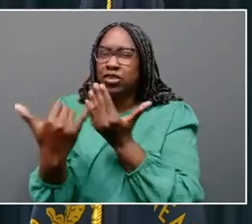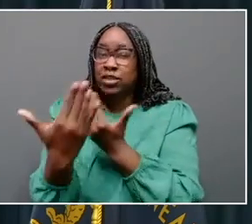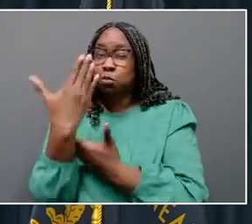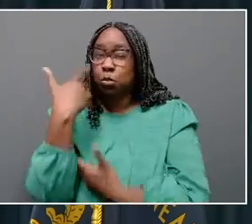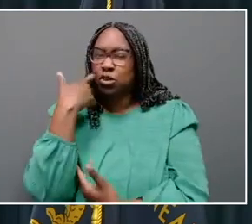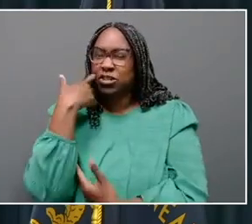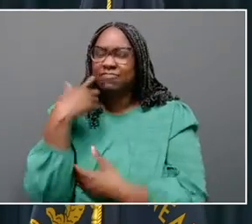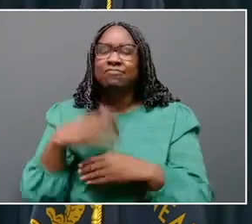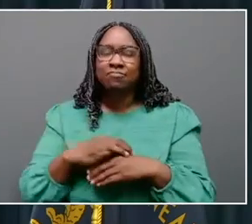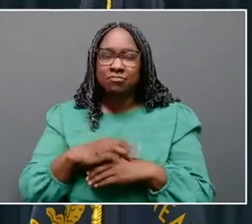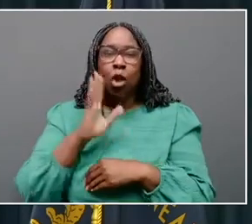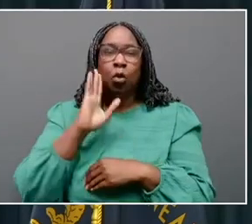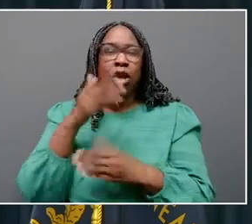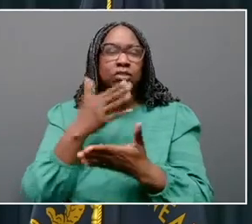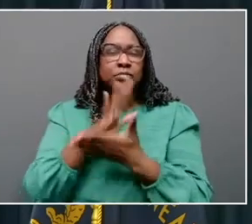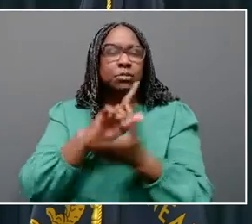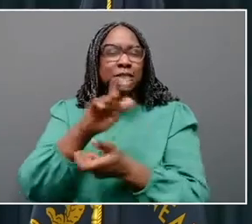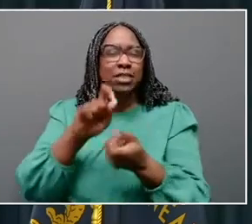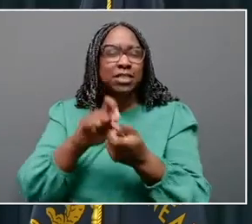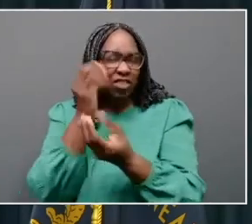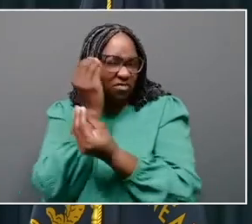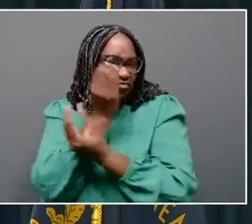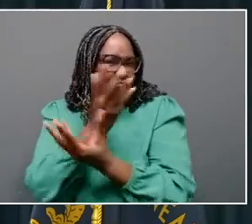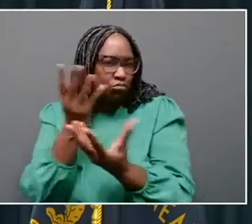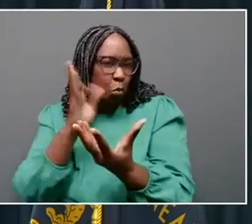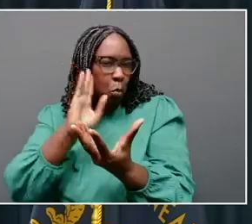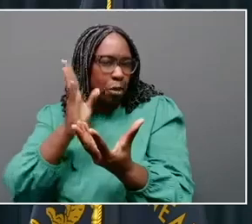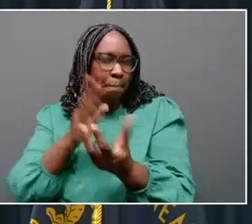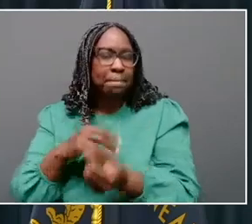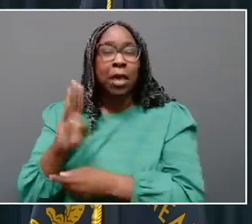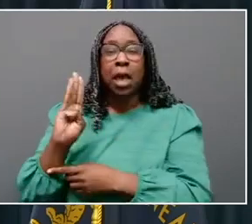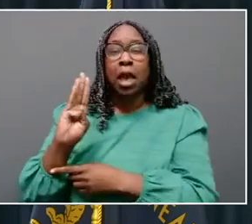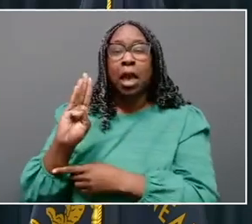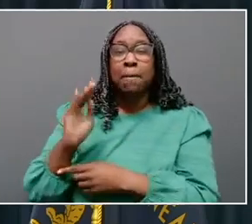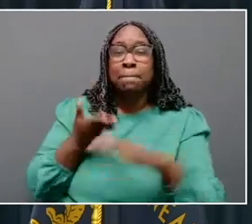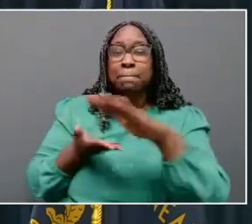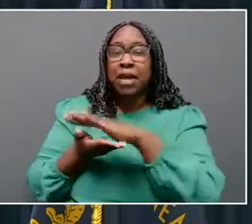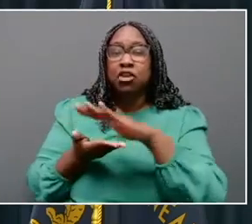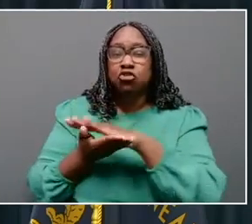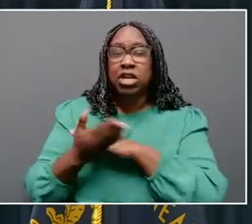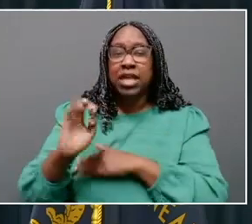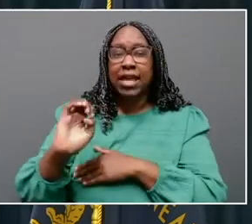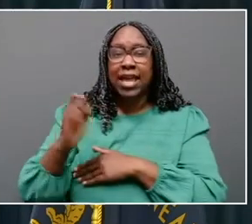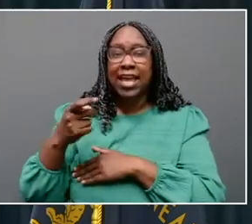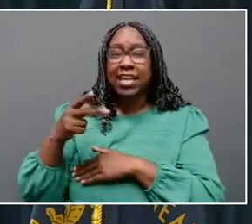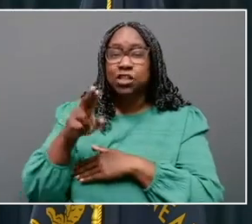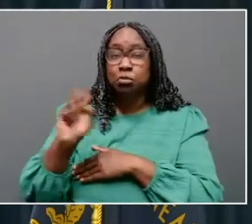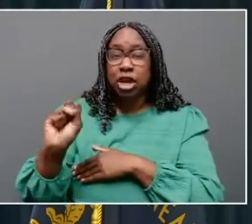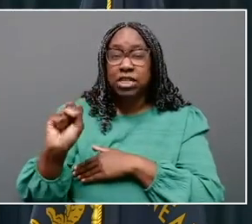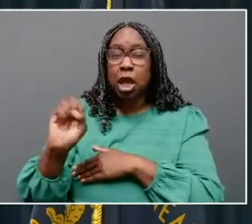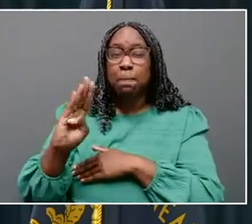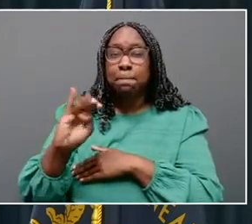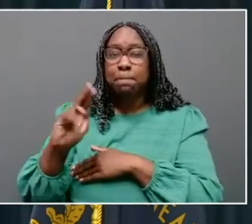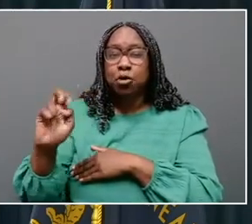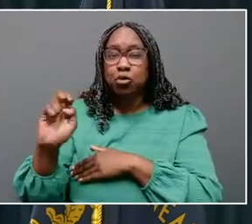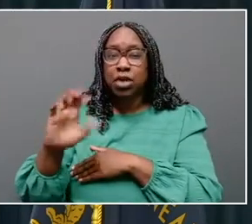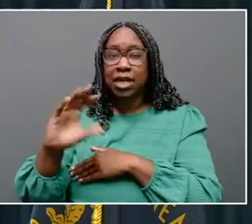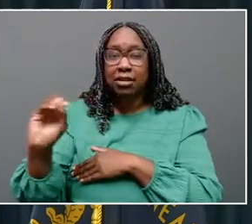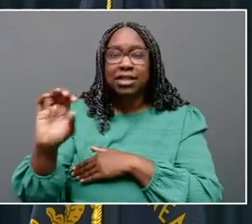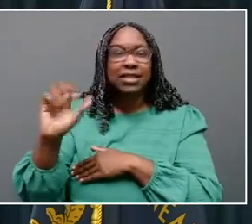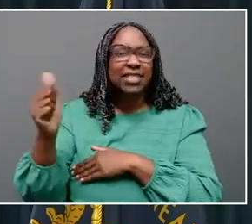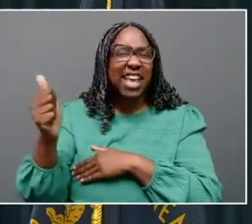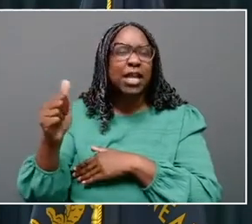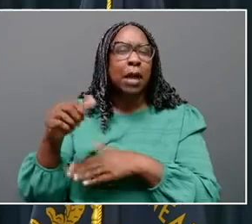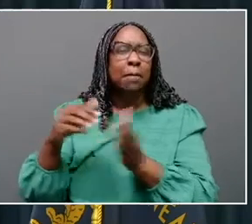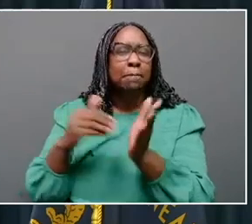some specific news on. Bakery Express Midwest in Boone County, that's a $10 million investment with 175